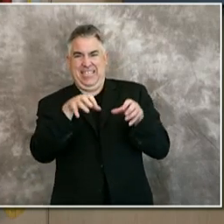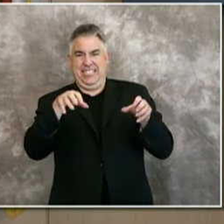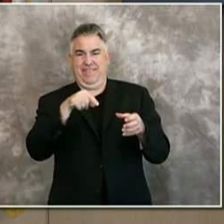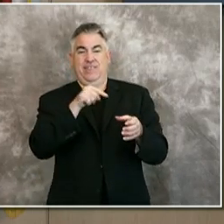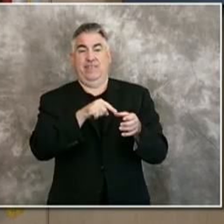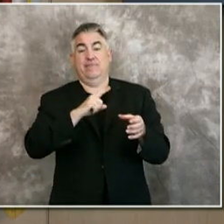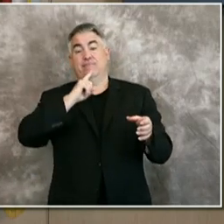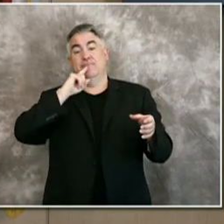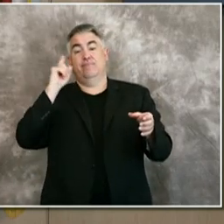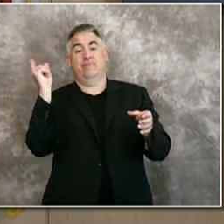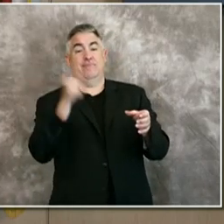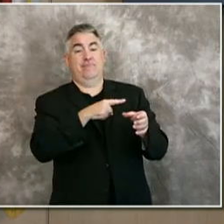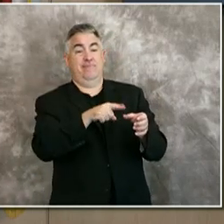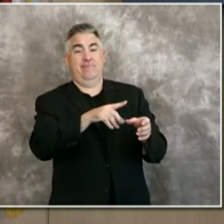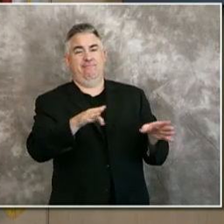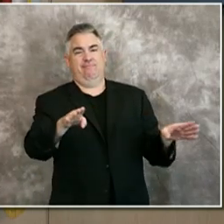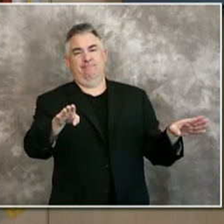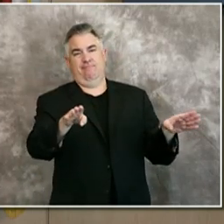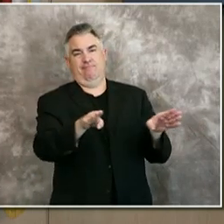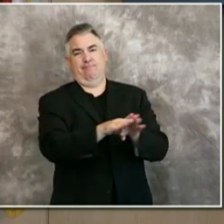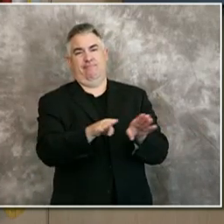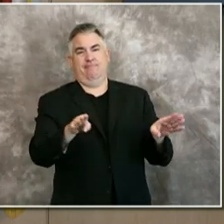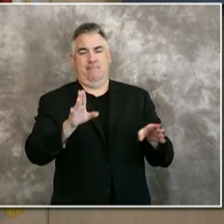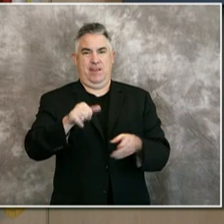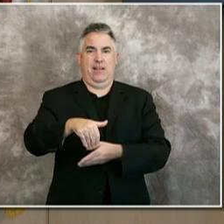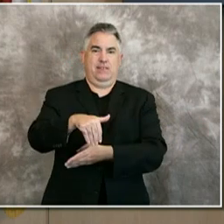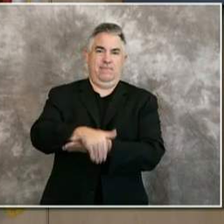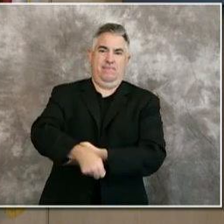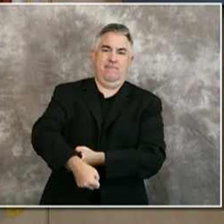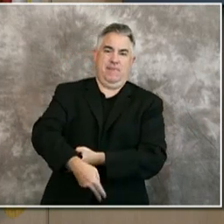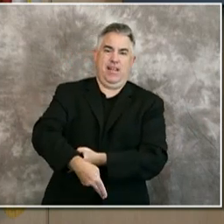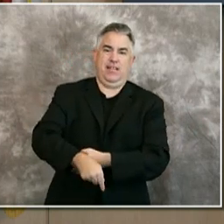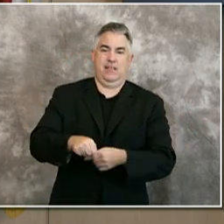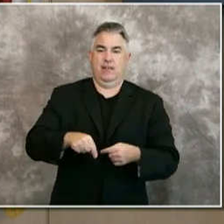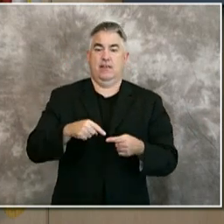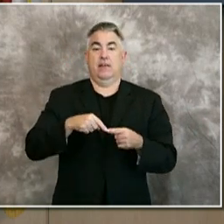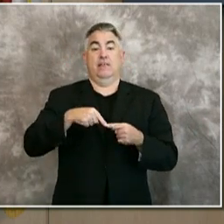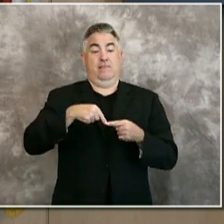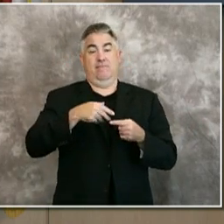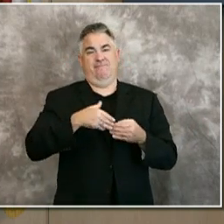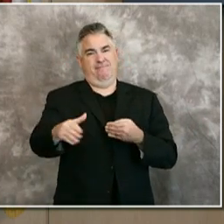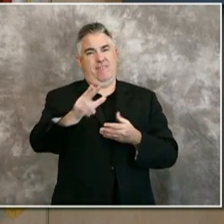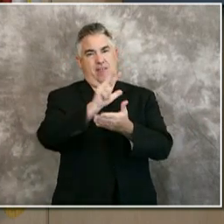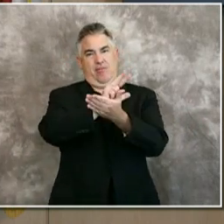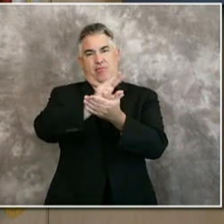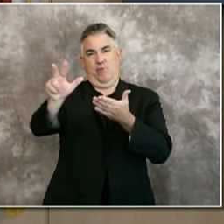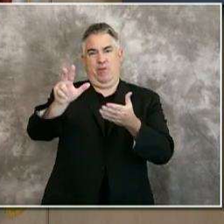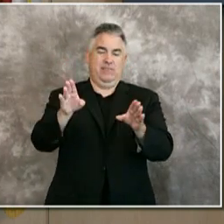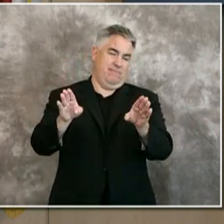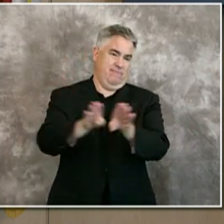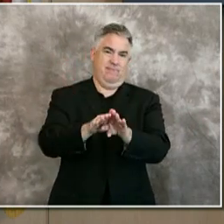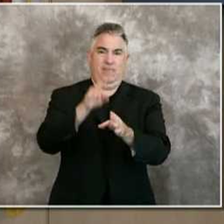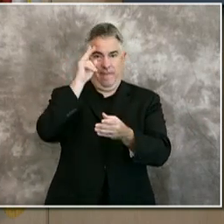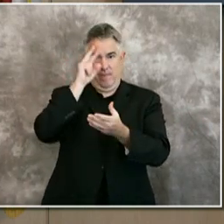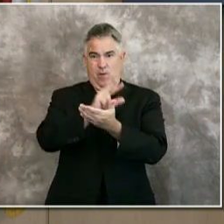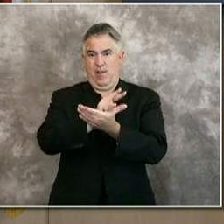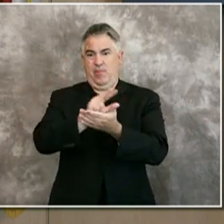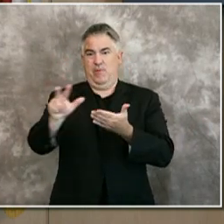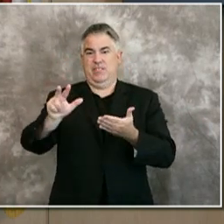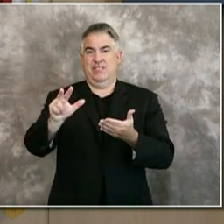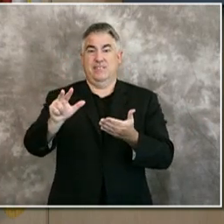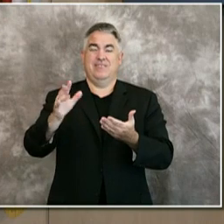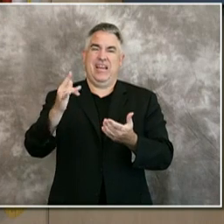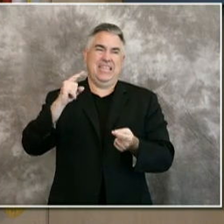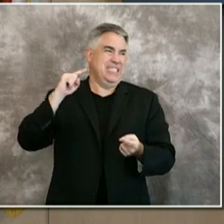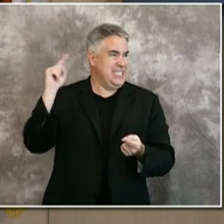the next 3 weeks. The intent here is to slow the spread and reduce the number of cases over the next 3